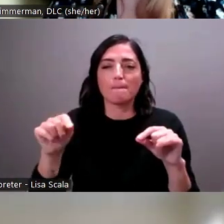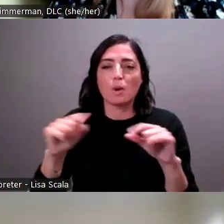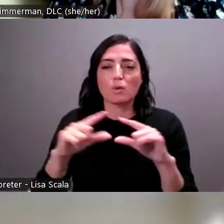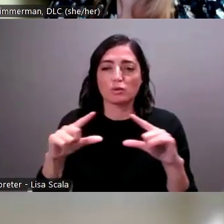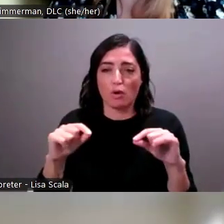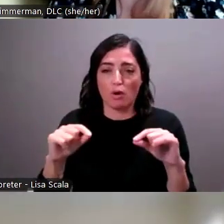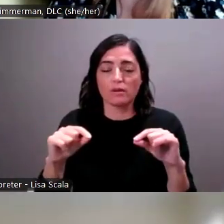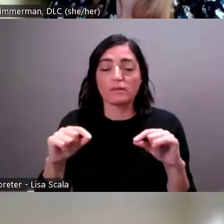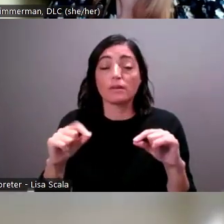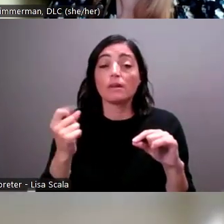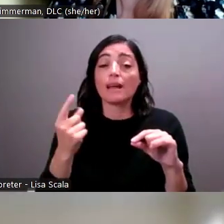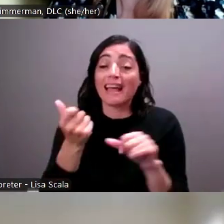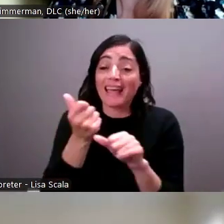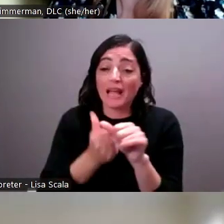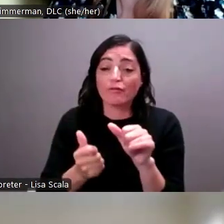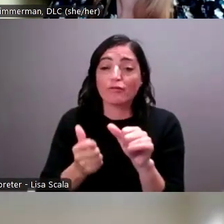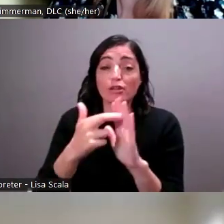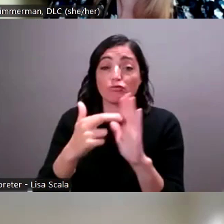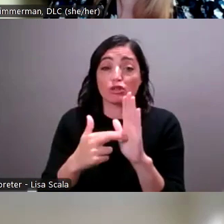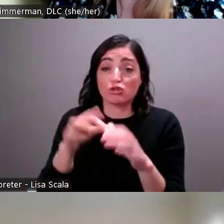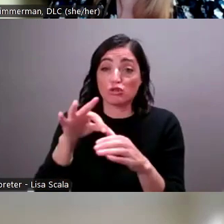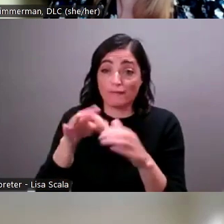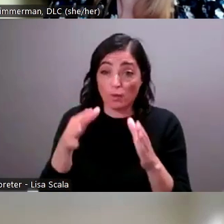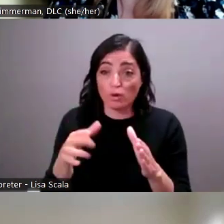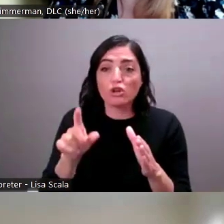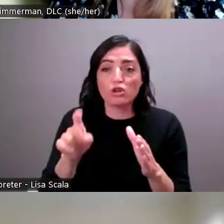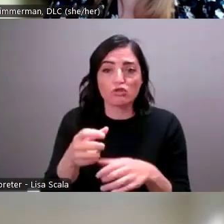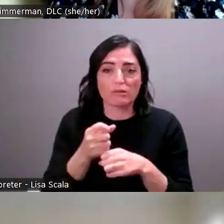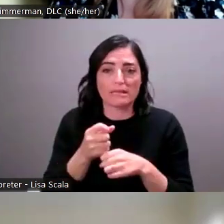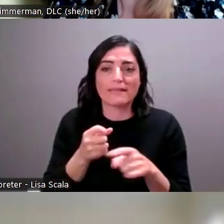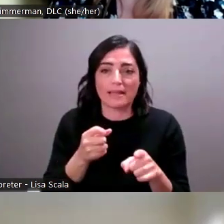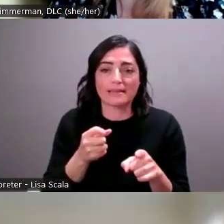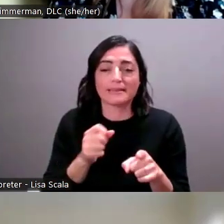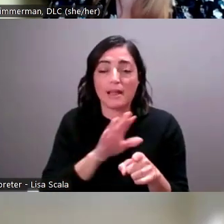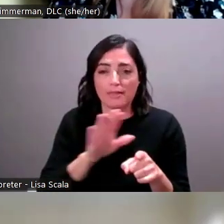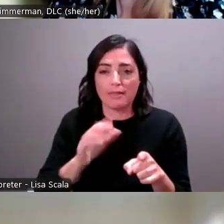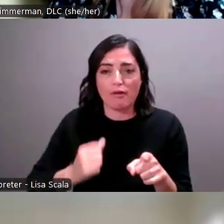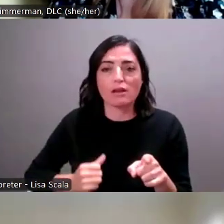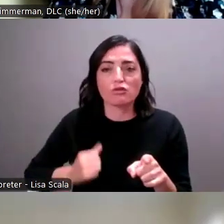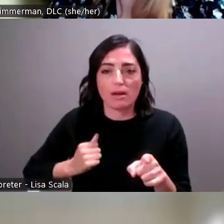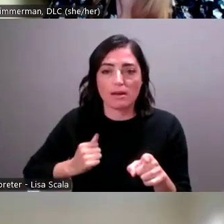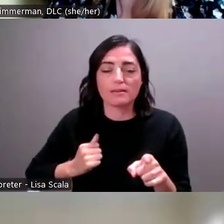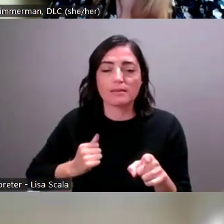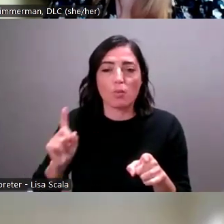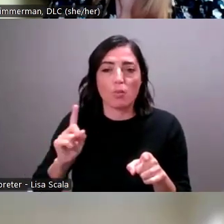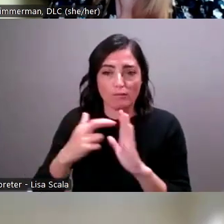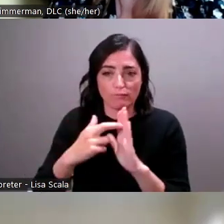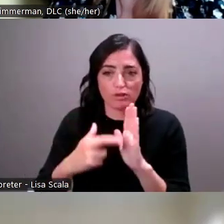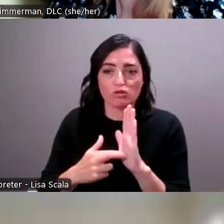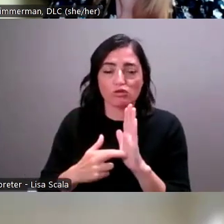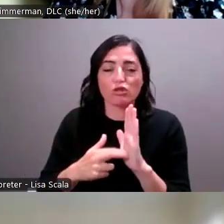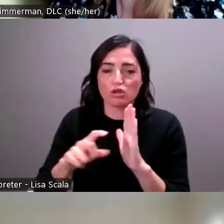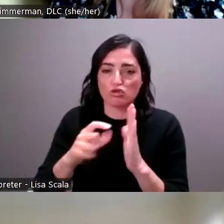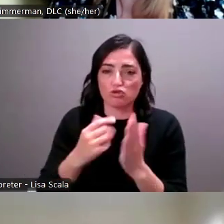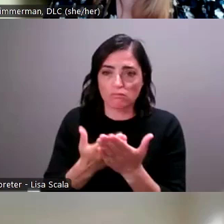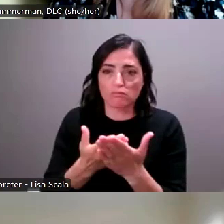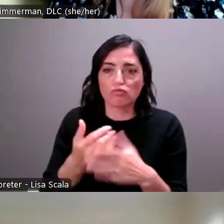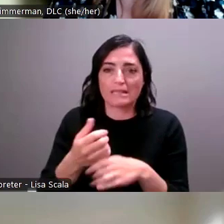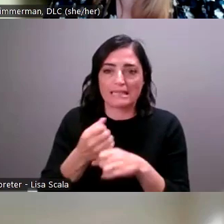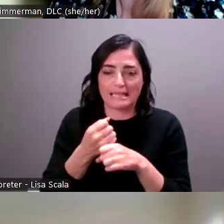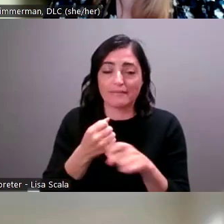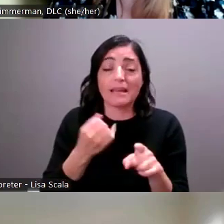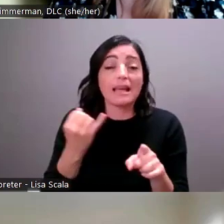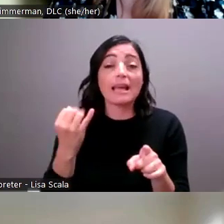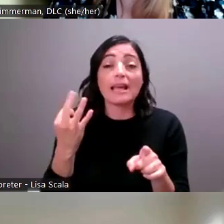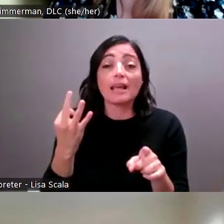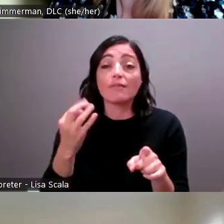Every registered voter should receive this to the address that you're registered at. If